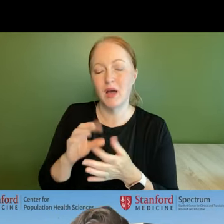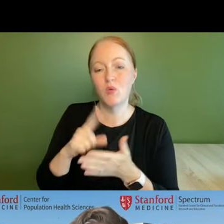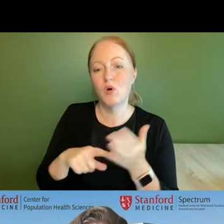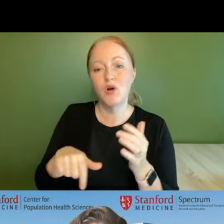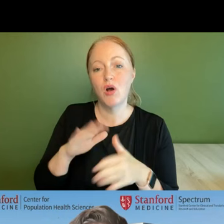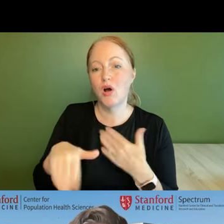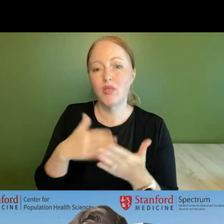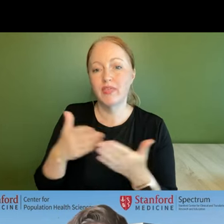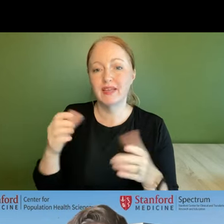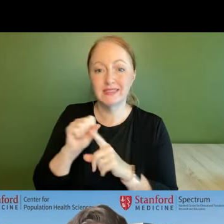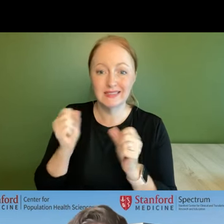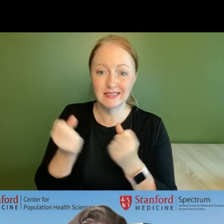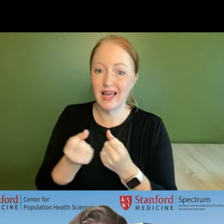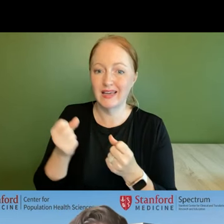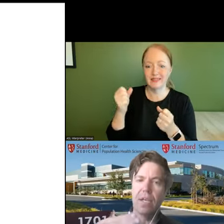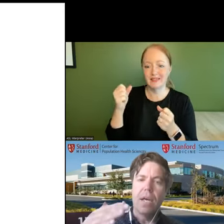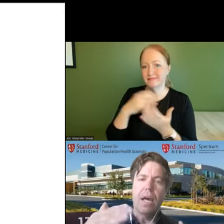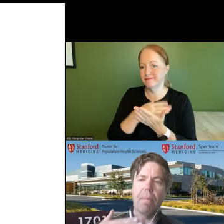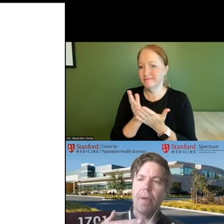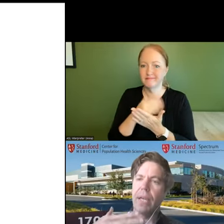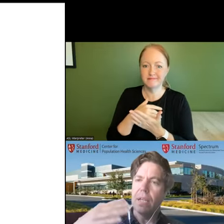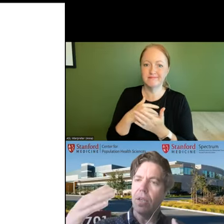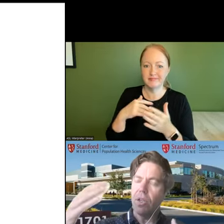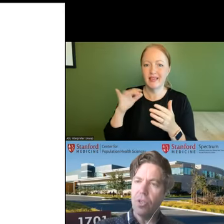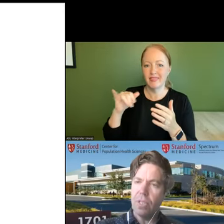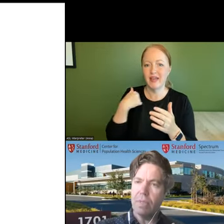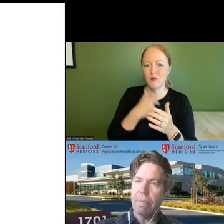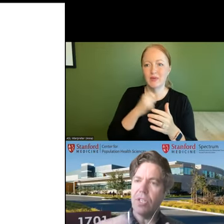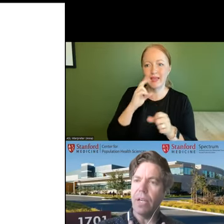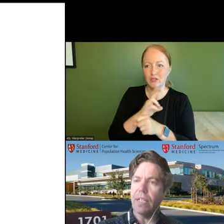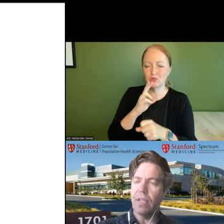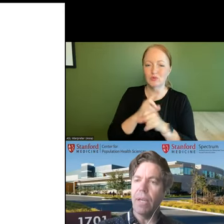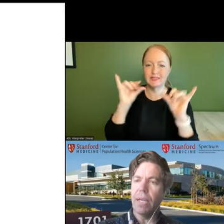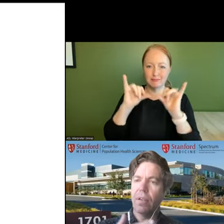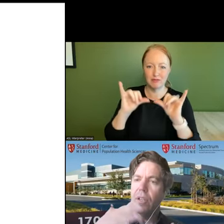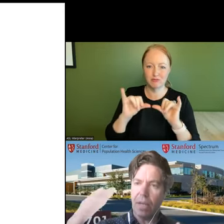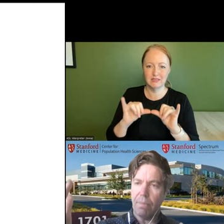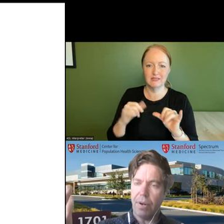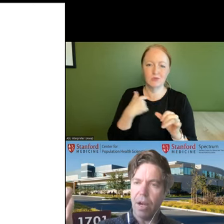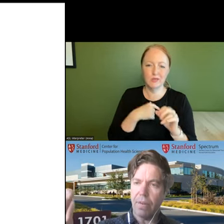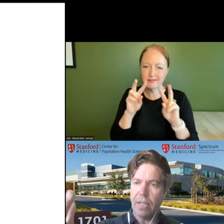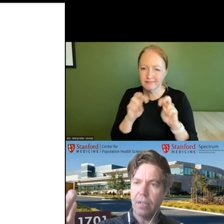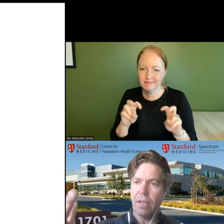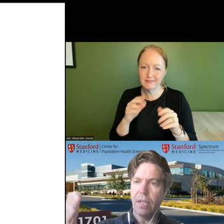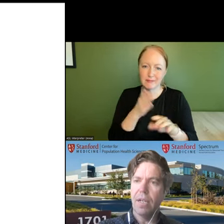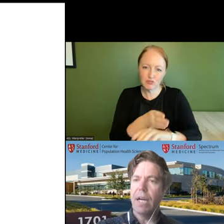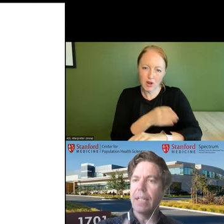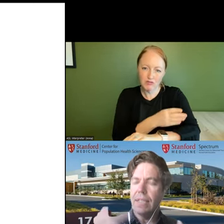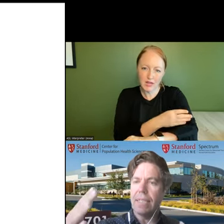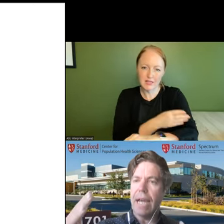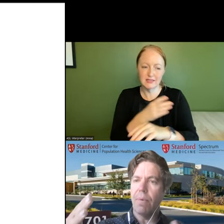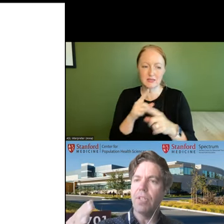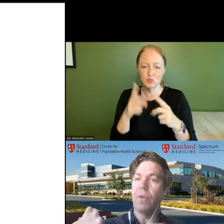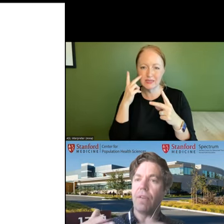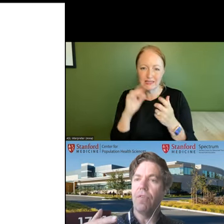all the things in society across a few different domains um that we can use as metrics that we can look at progress on uh